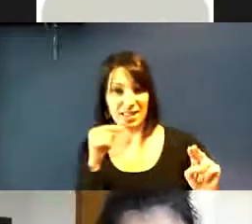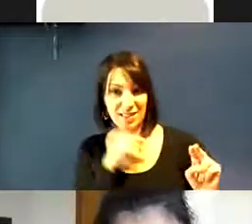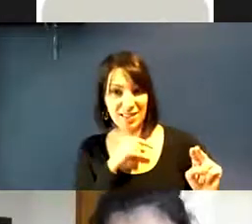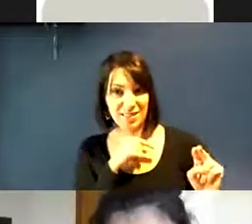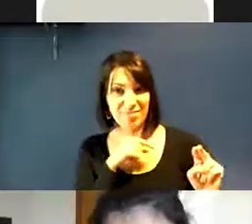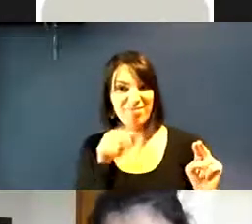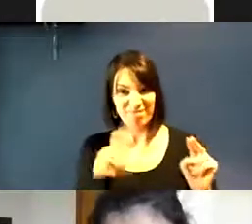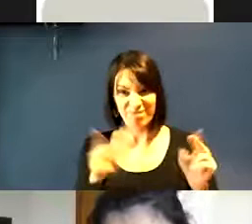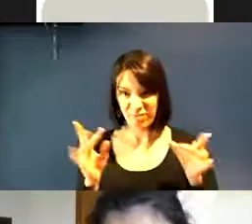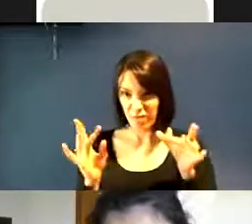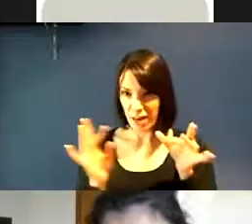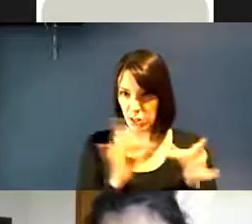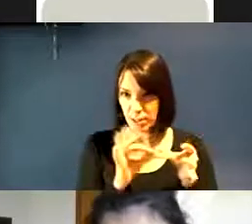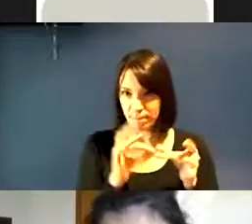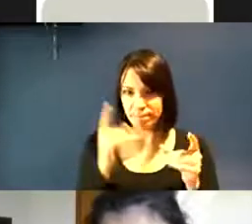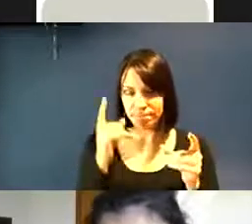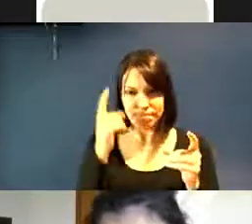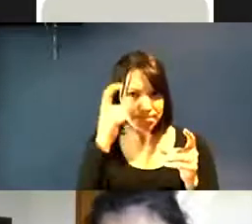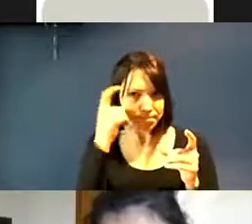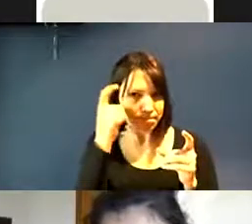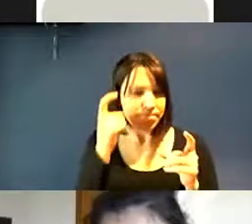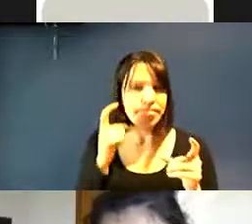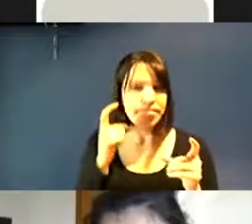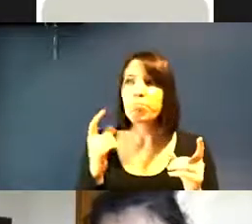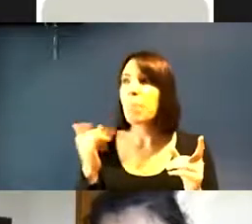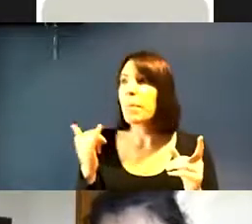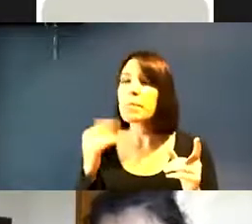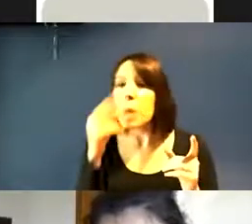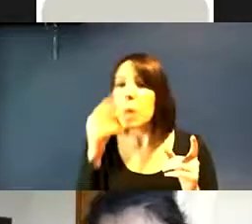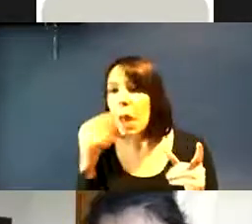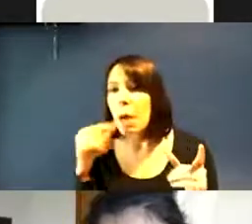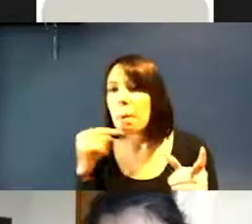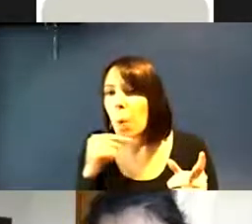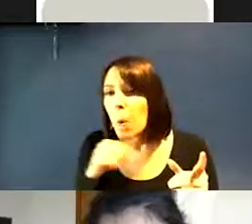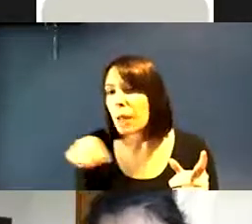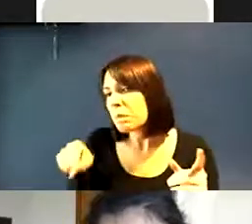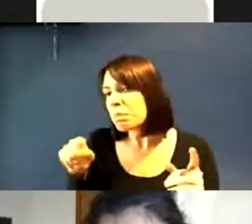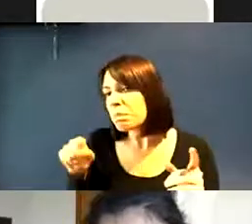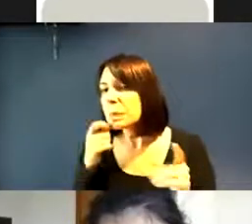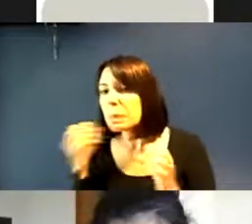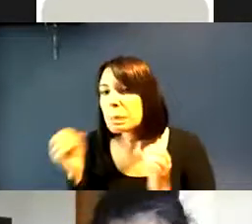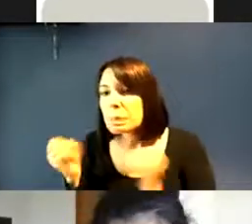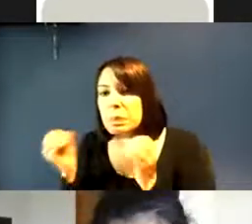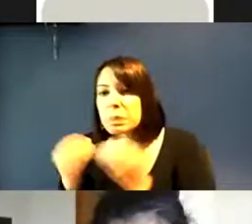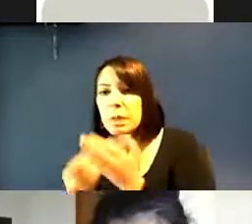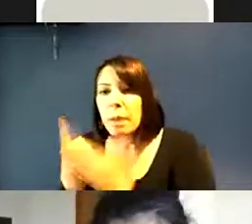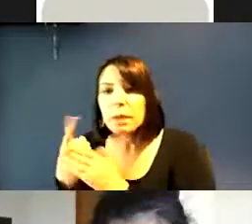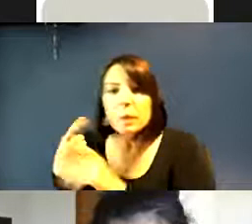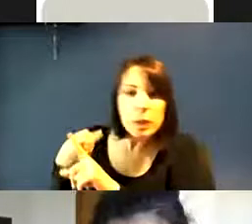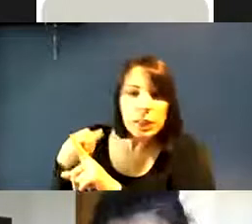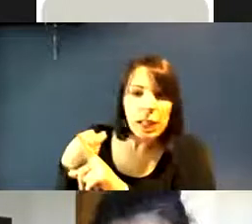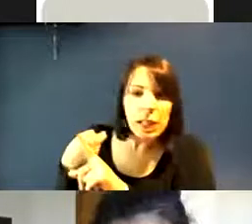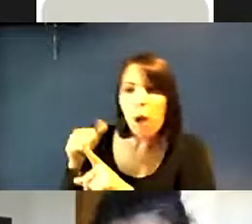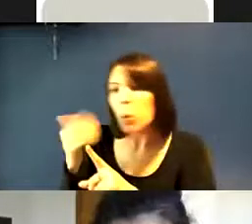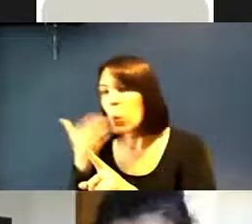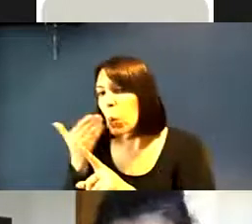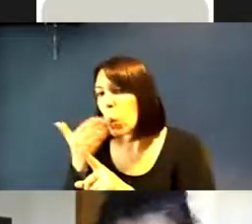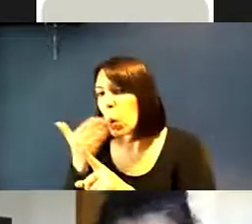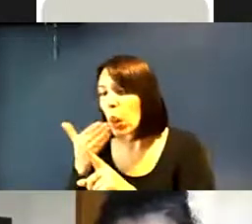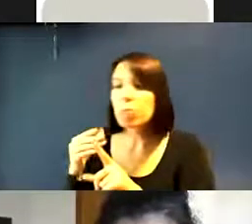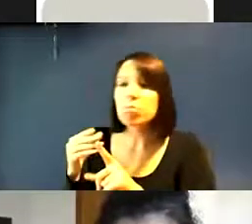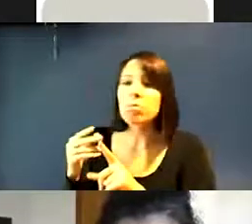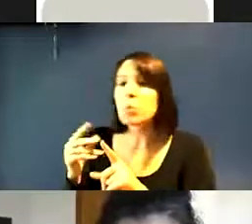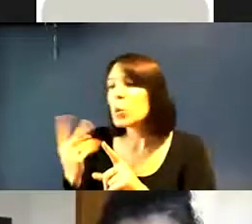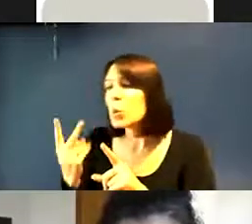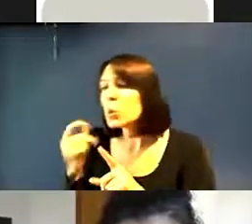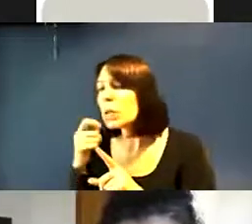young boy who maybe gets into a little bit of a fight at school or kinder or something like that, and then another little